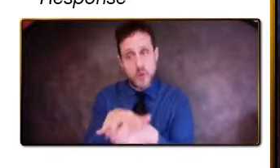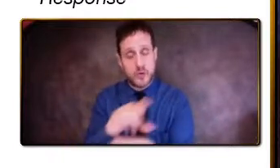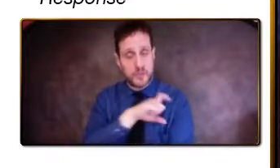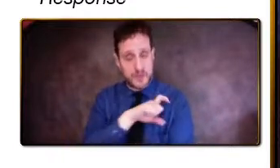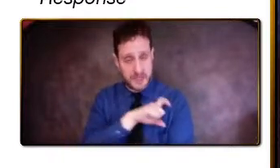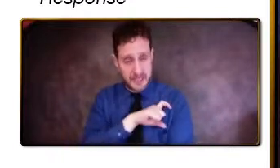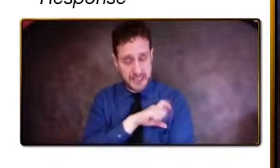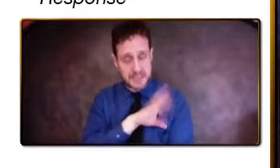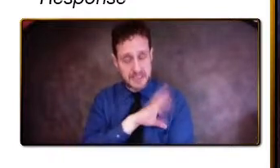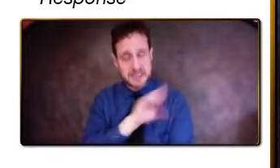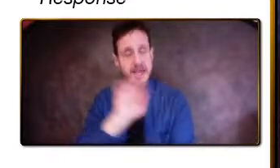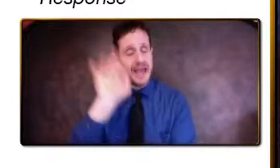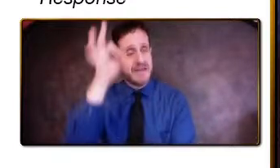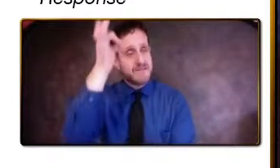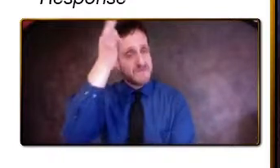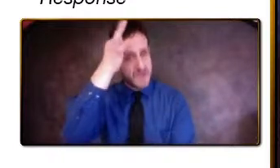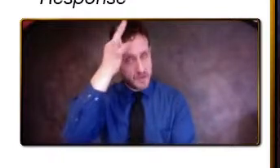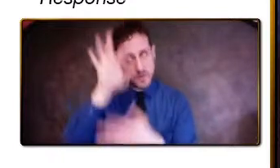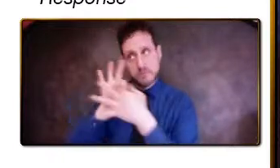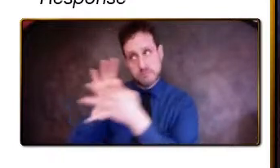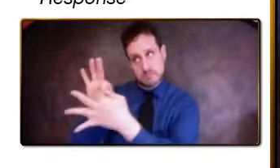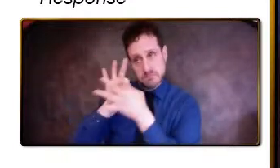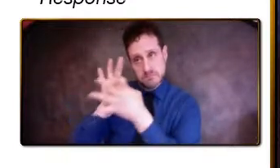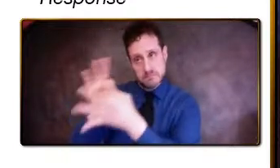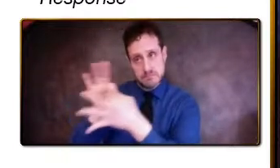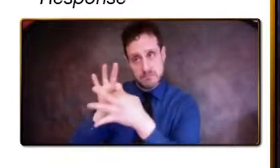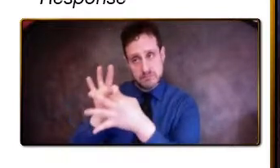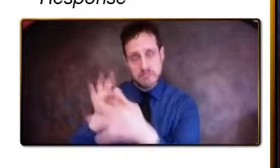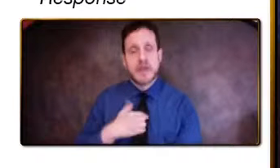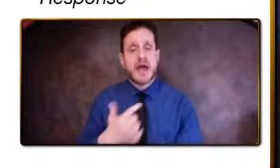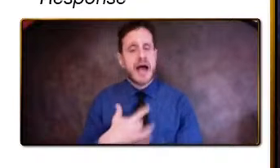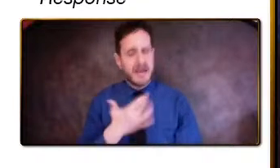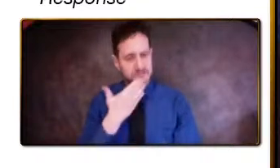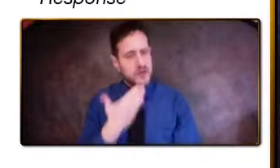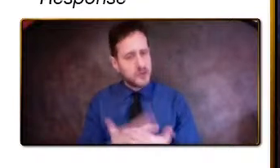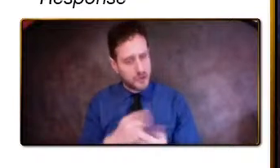federal coordination. So I feel, good about the plan that